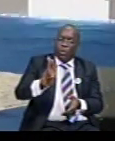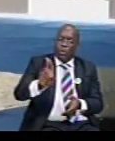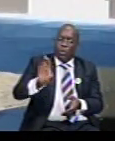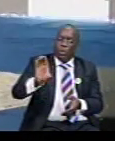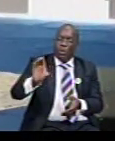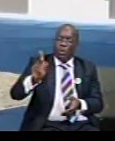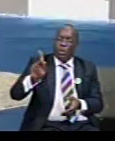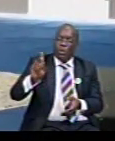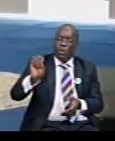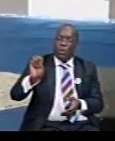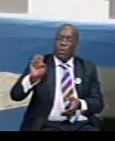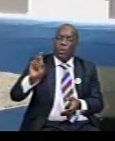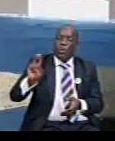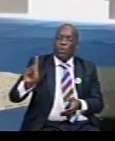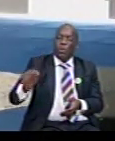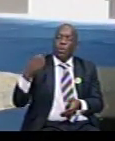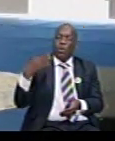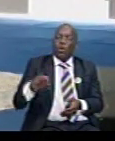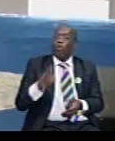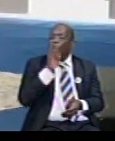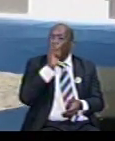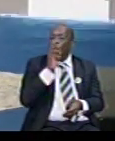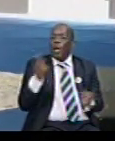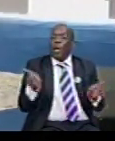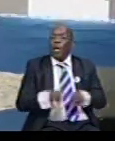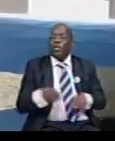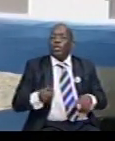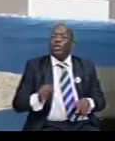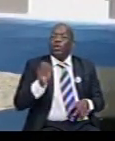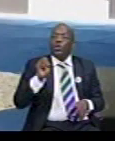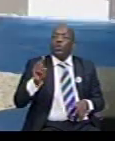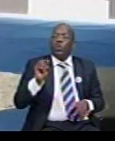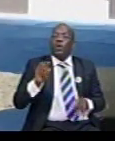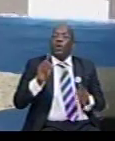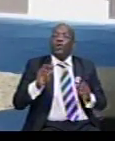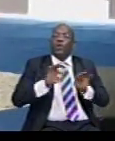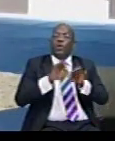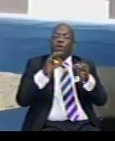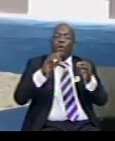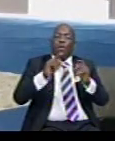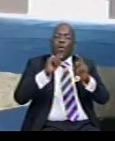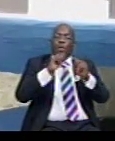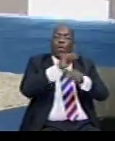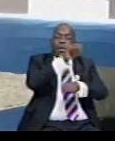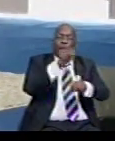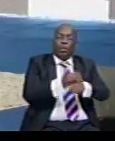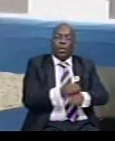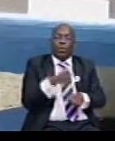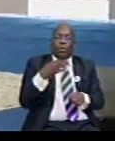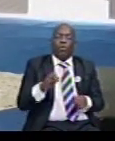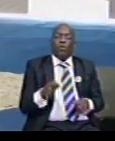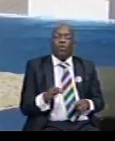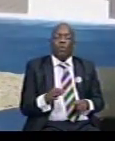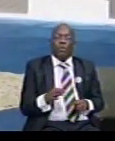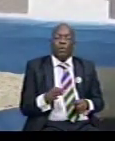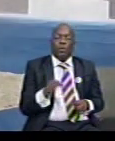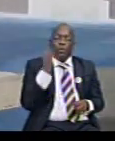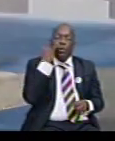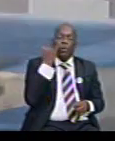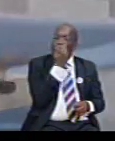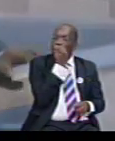12 tribes of Israel. And at the time of the evening sacrifice, he